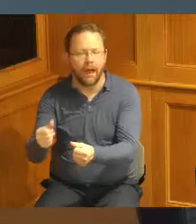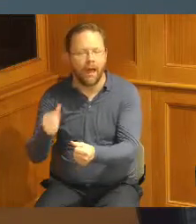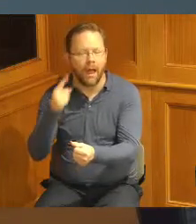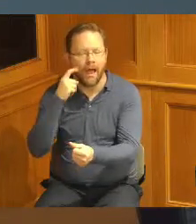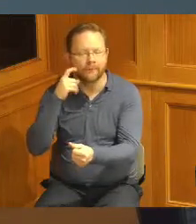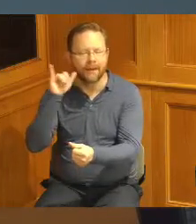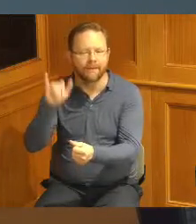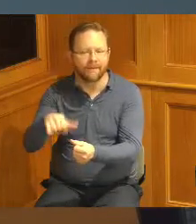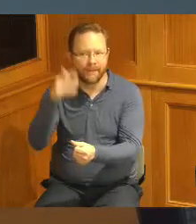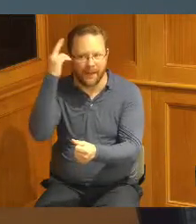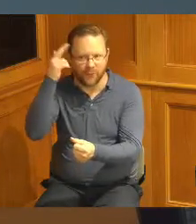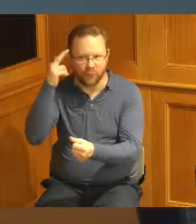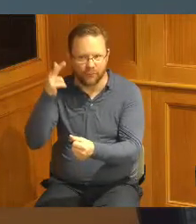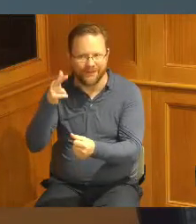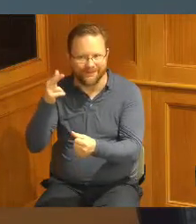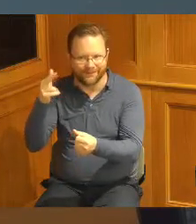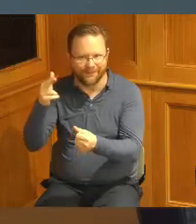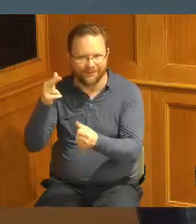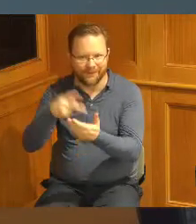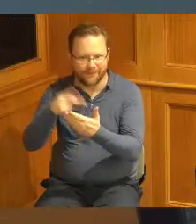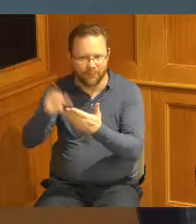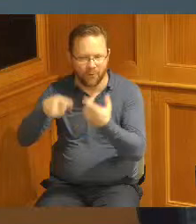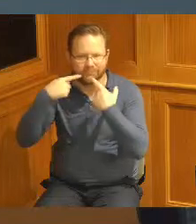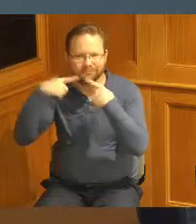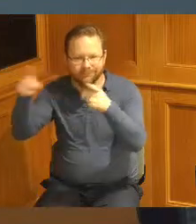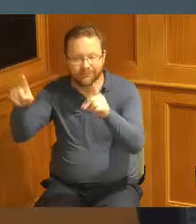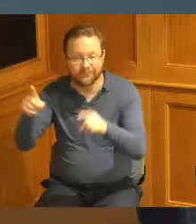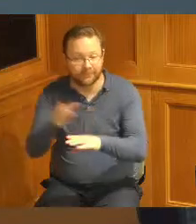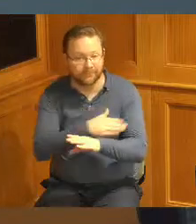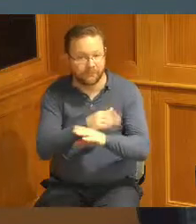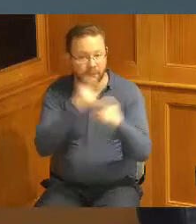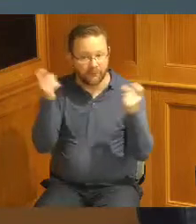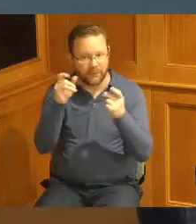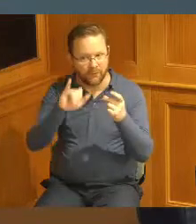that it did, even with the music